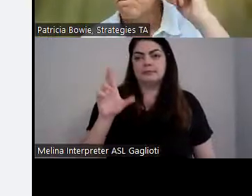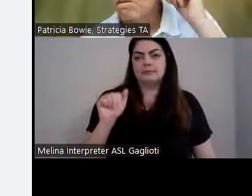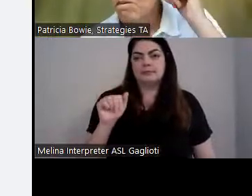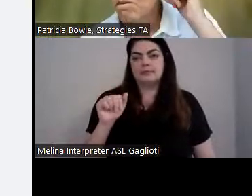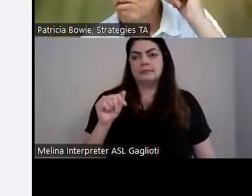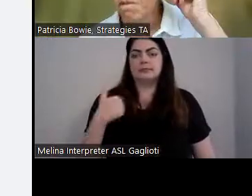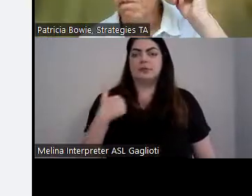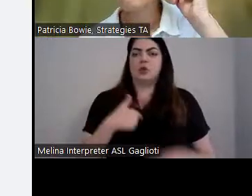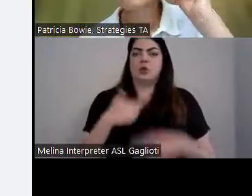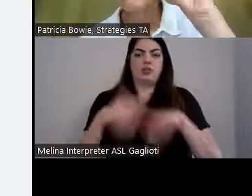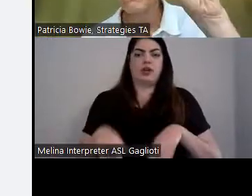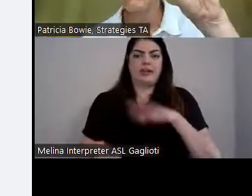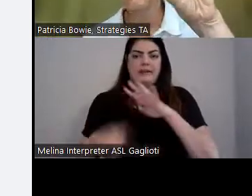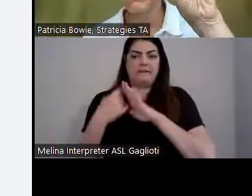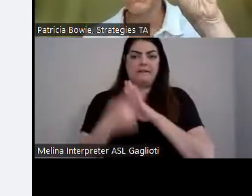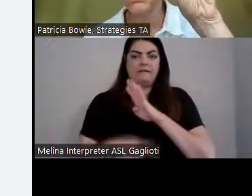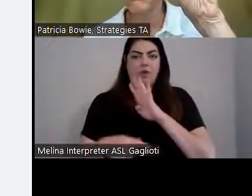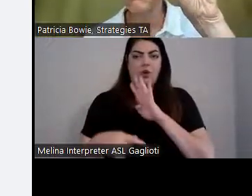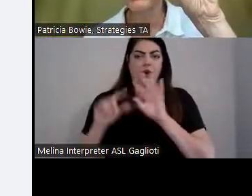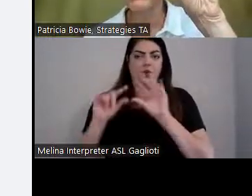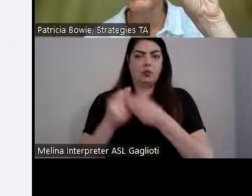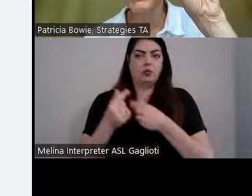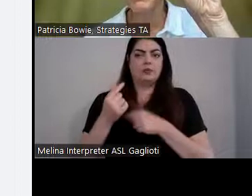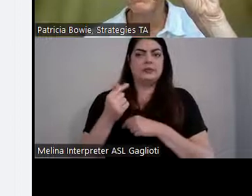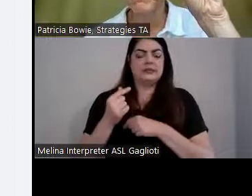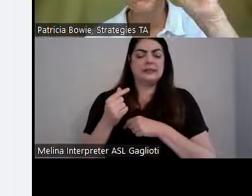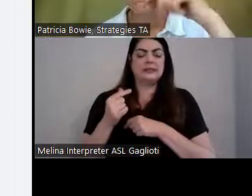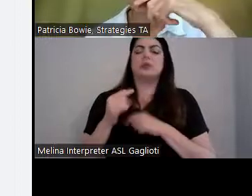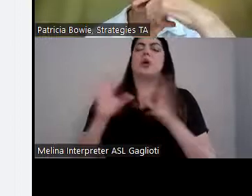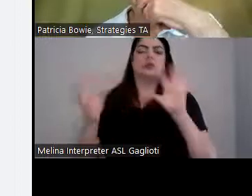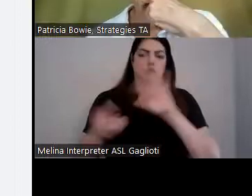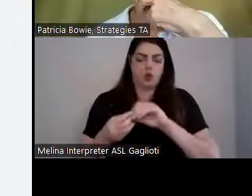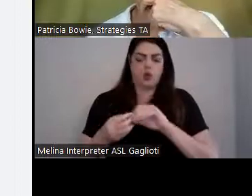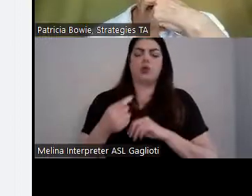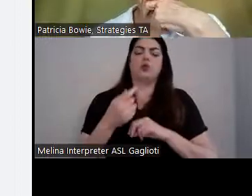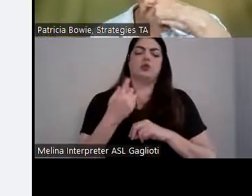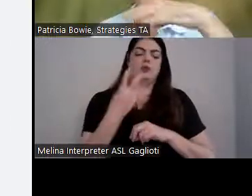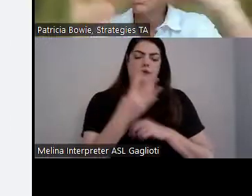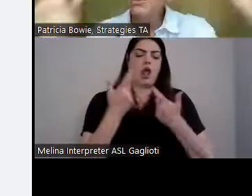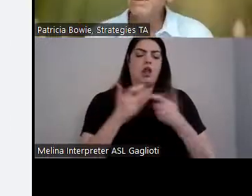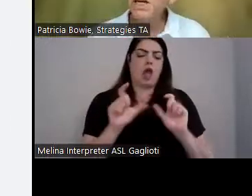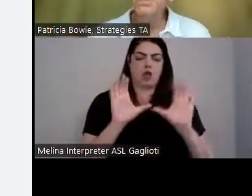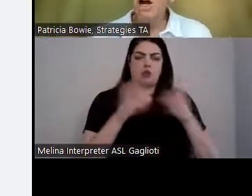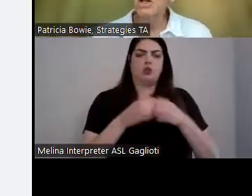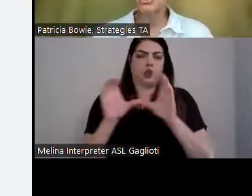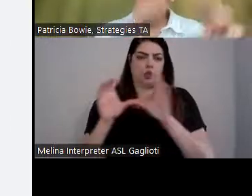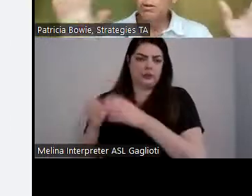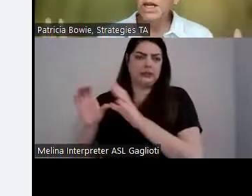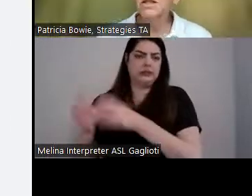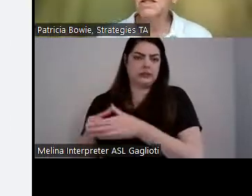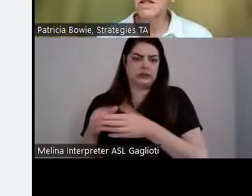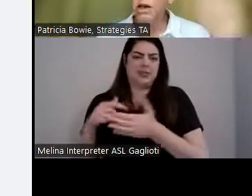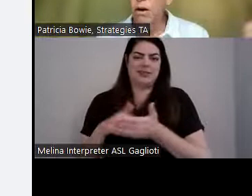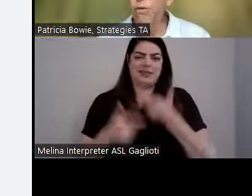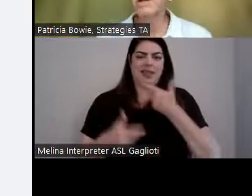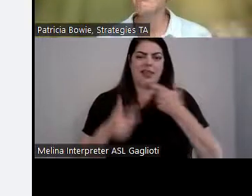4 groups or we're doing 4 people per group? 4 groups. 4 groups, large groups. Thank you. Yeah, this will be in a larger group